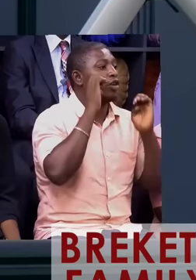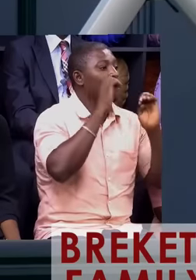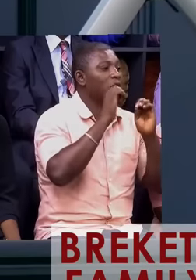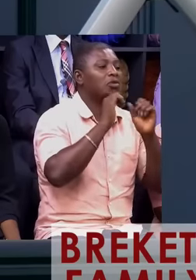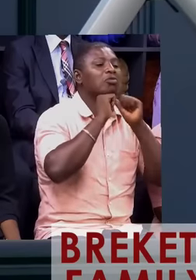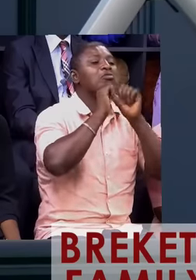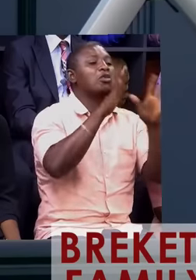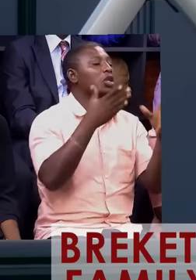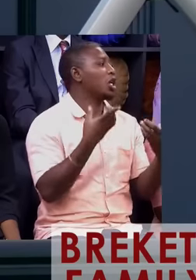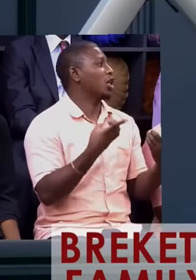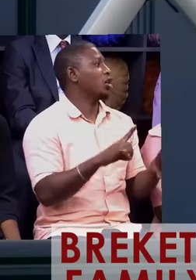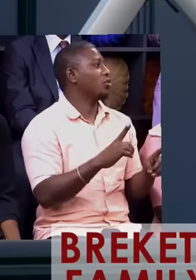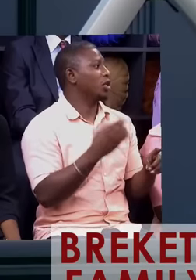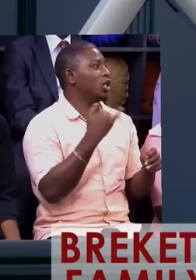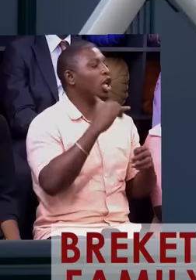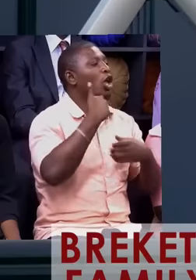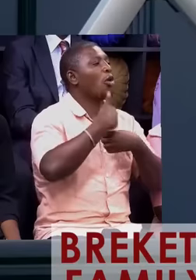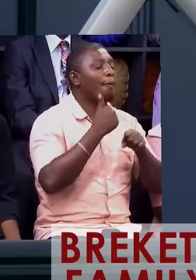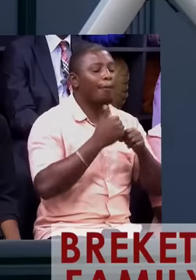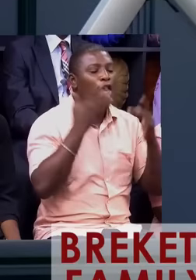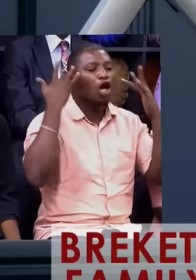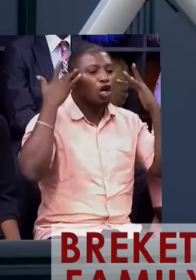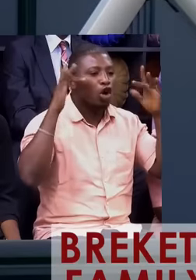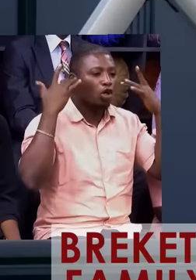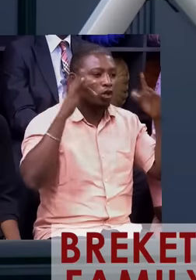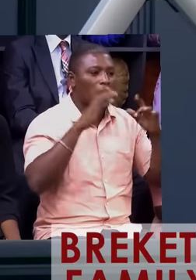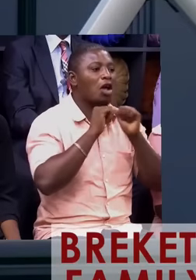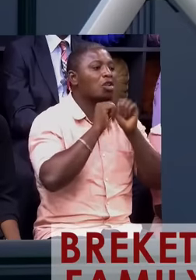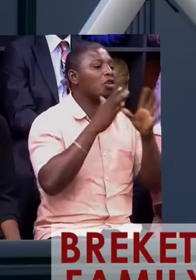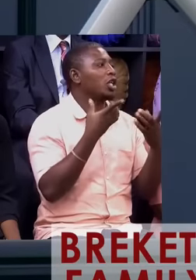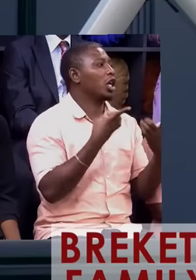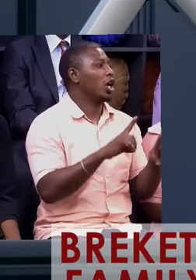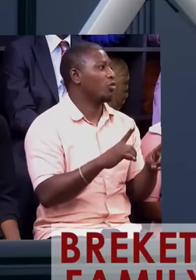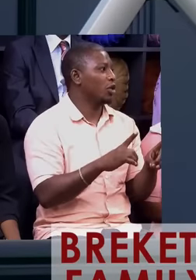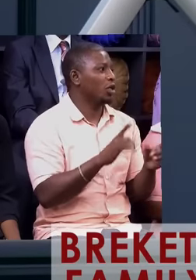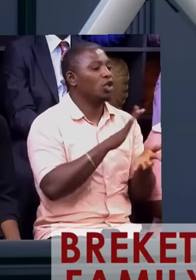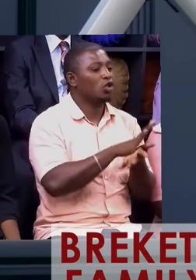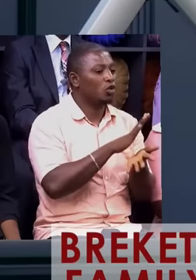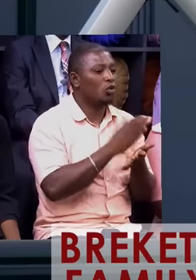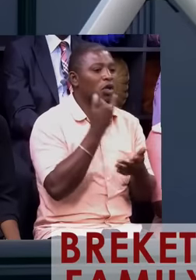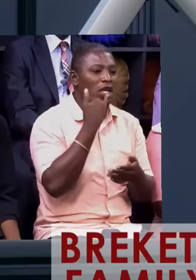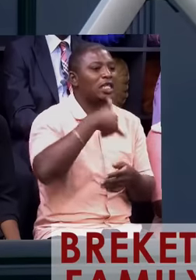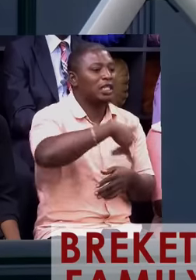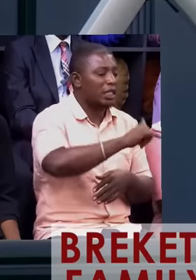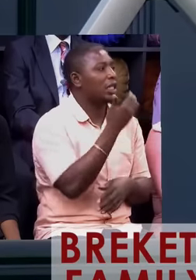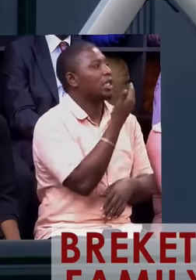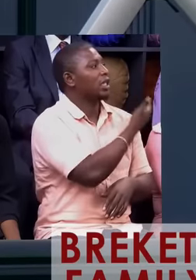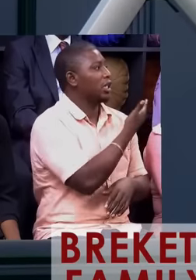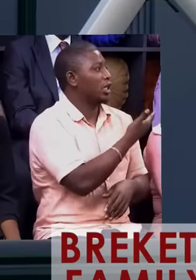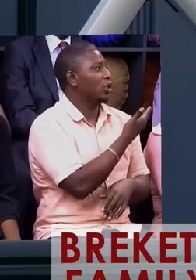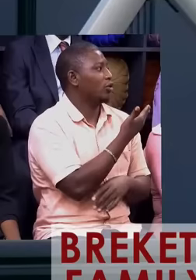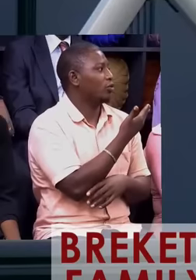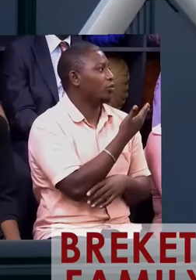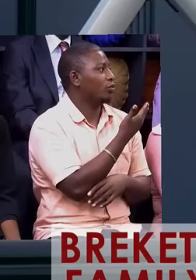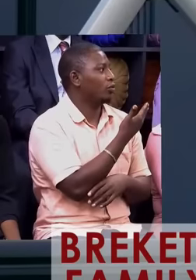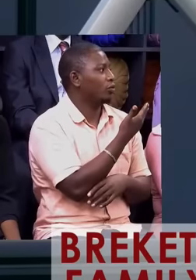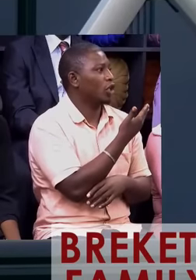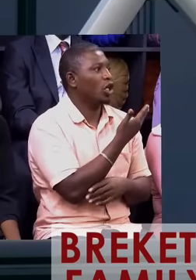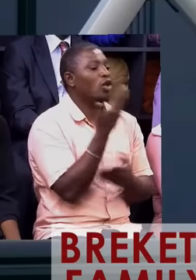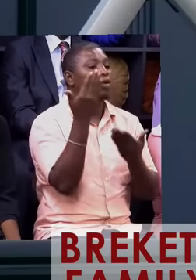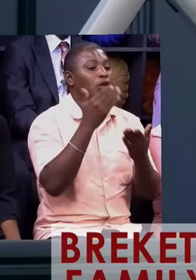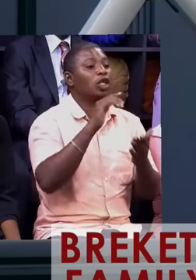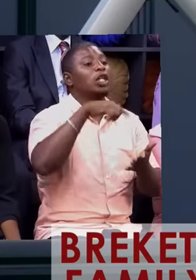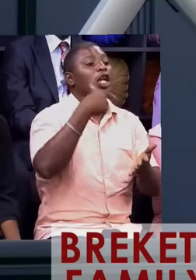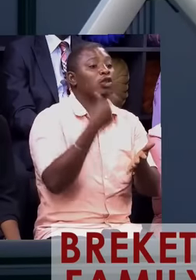happened they made noise and nothing happened the school is still in existence chunning out lab